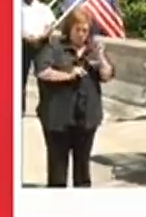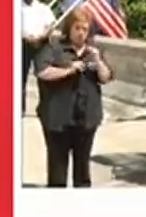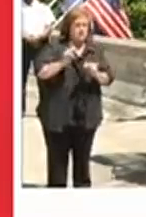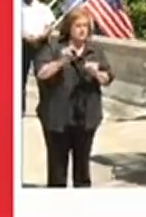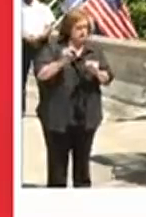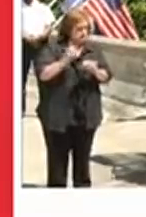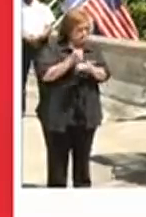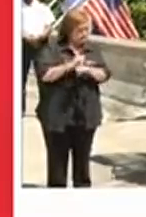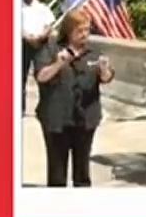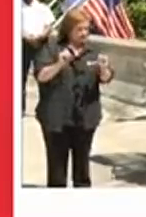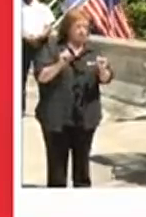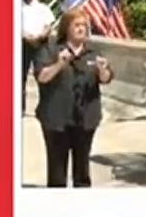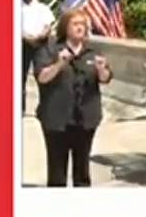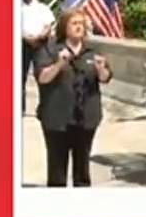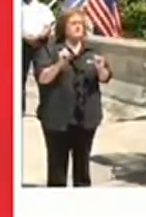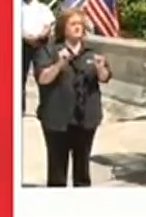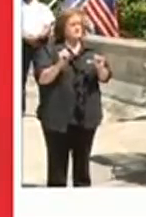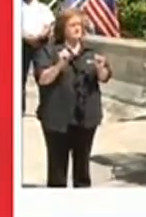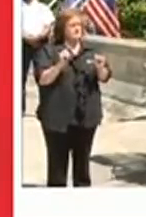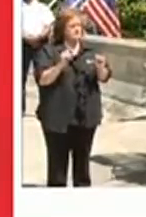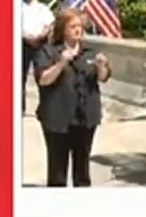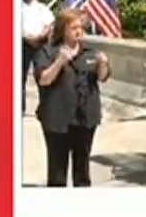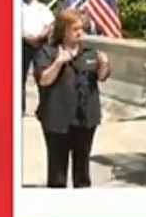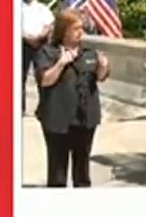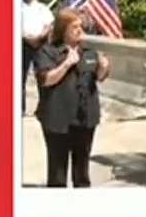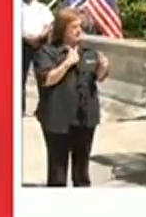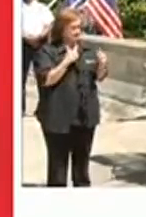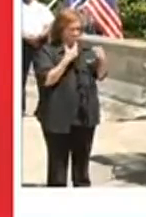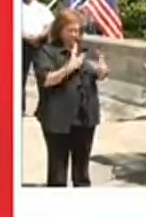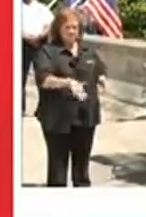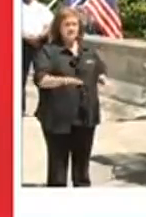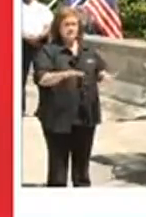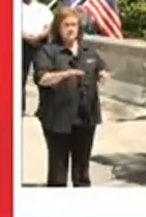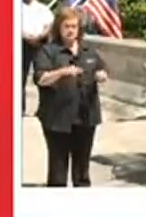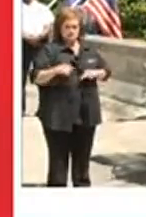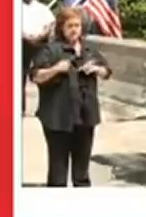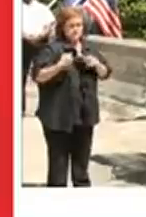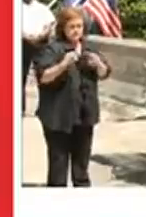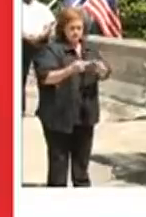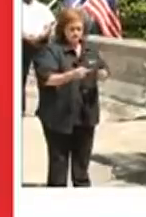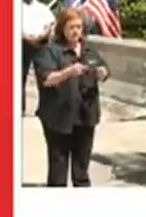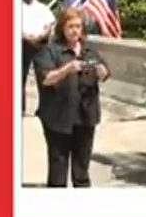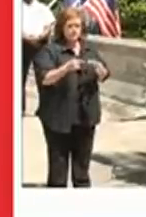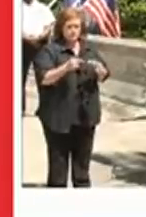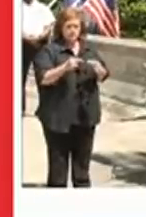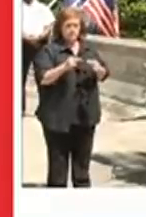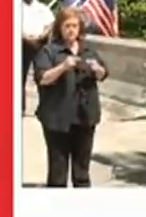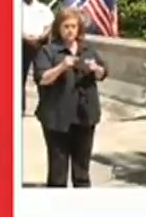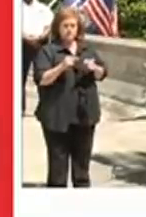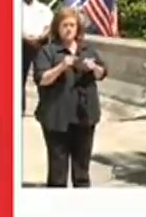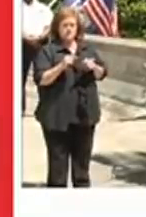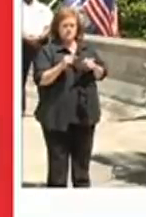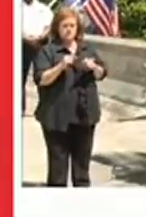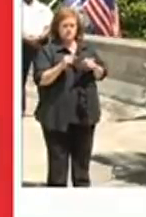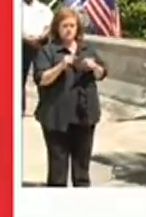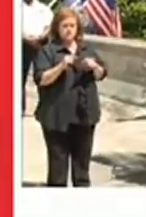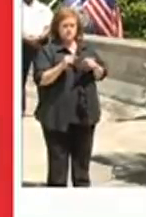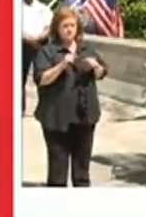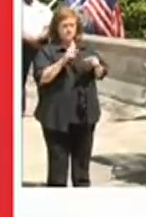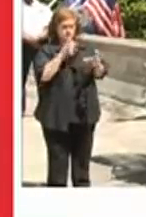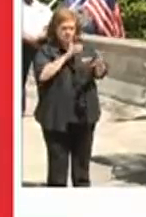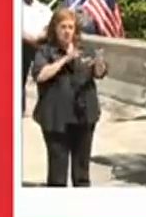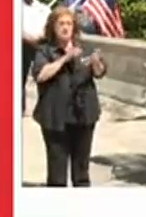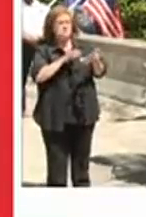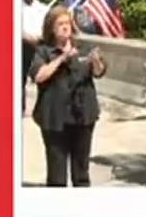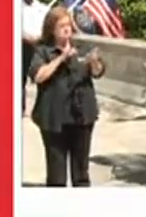Our building assessments pre-storm have gone very well compared to years in years past. And finally, on the